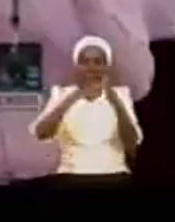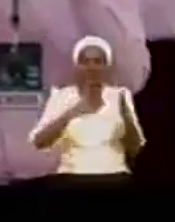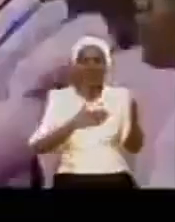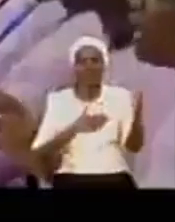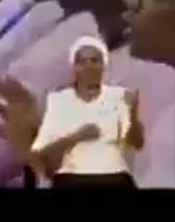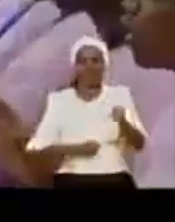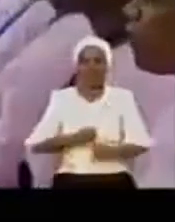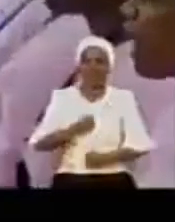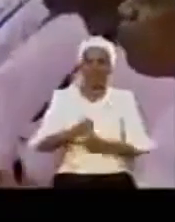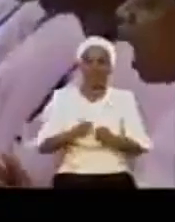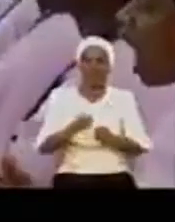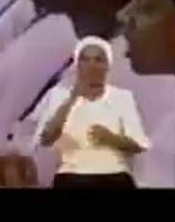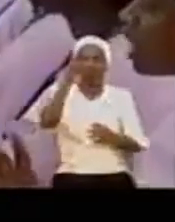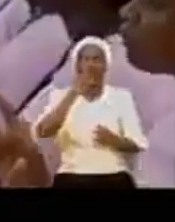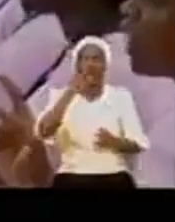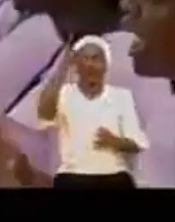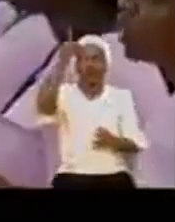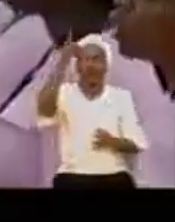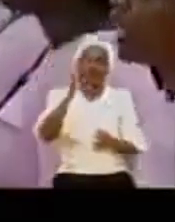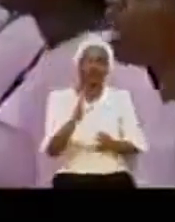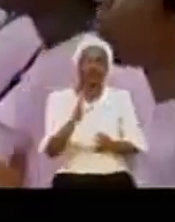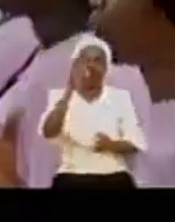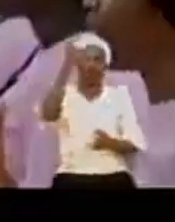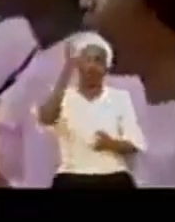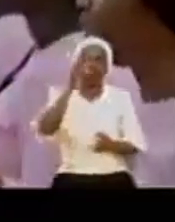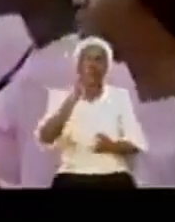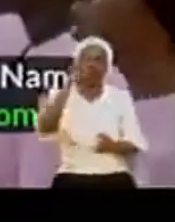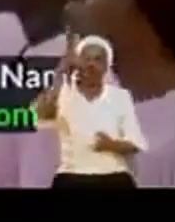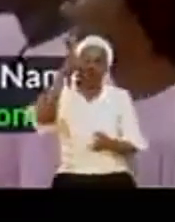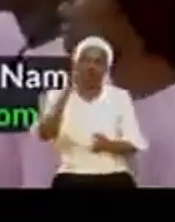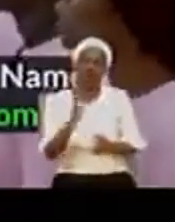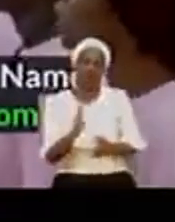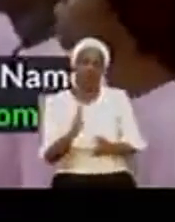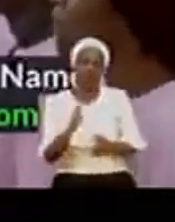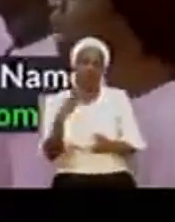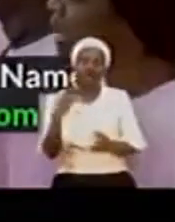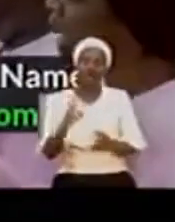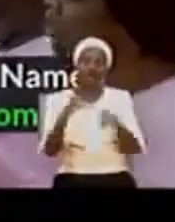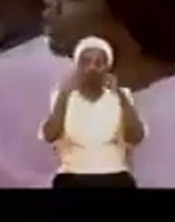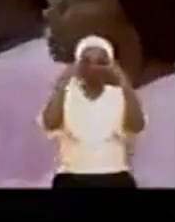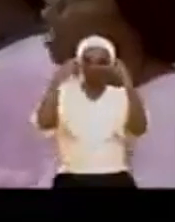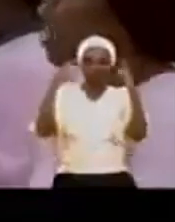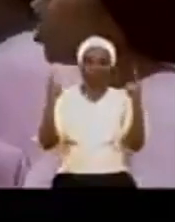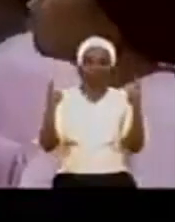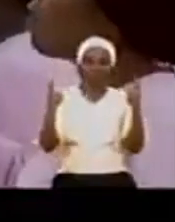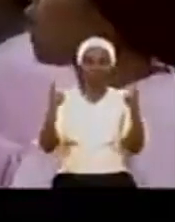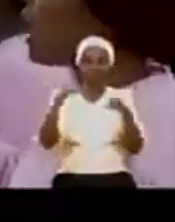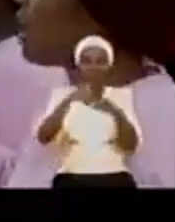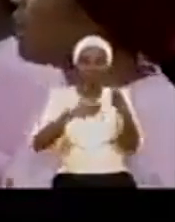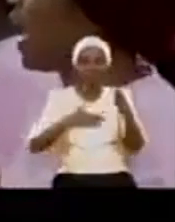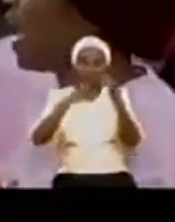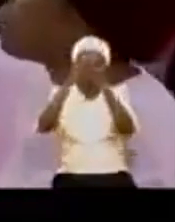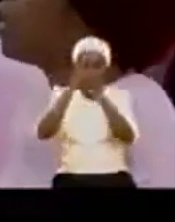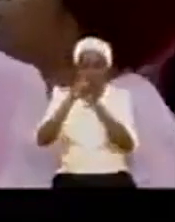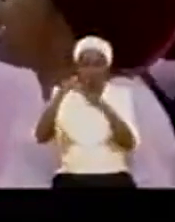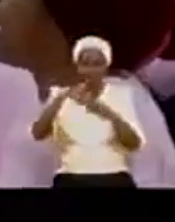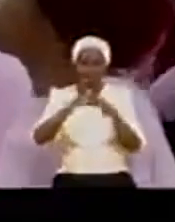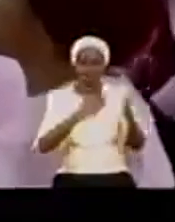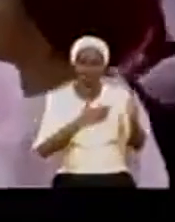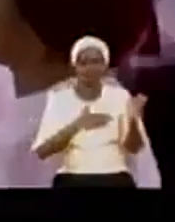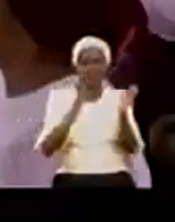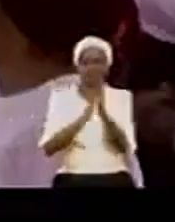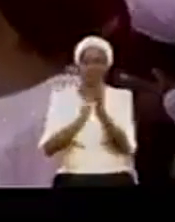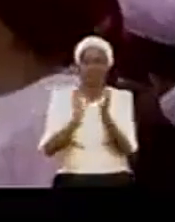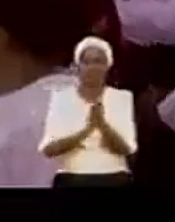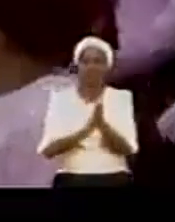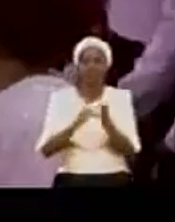God of breakthrough in my worship, breakthrough in my praise, breakthrough when I live to glorify your name,